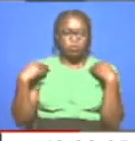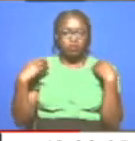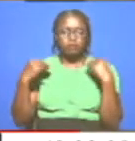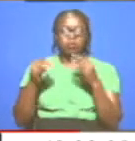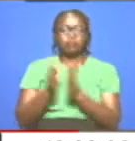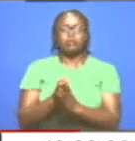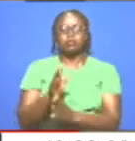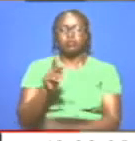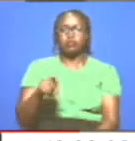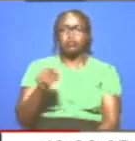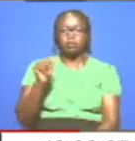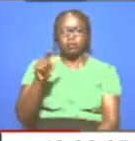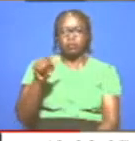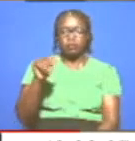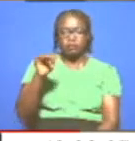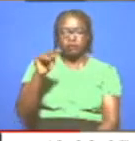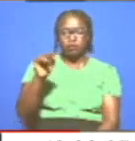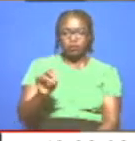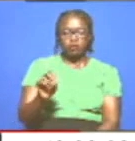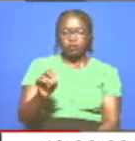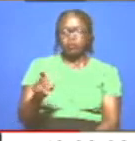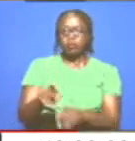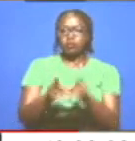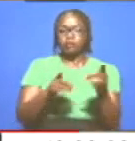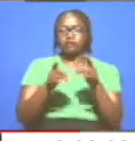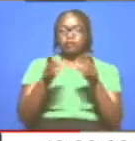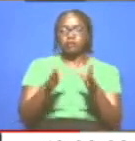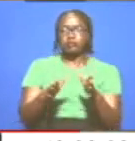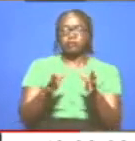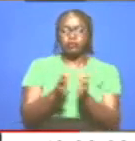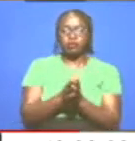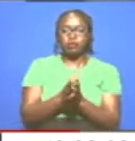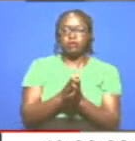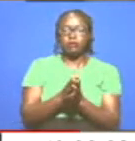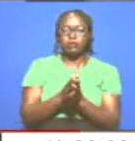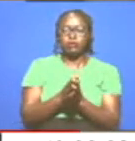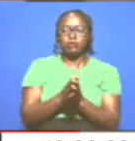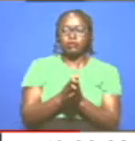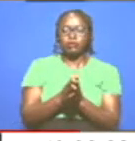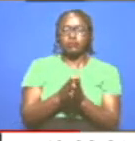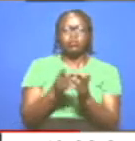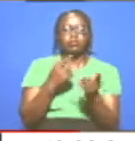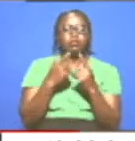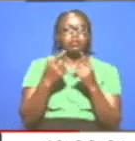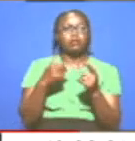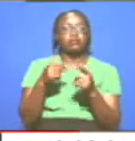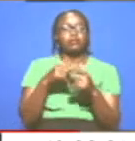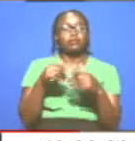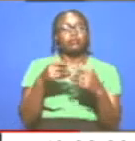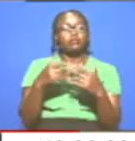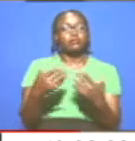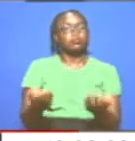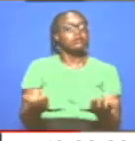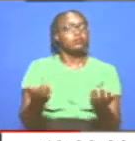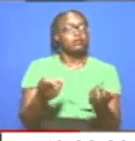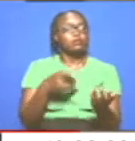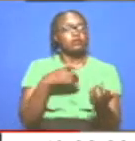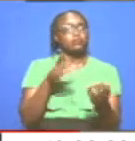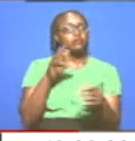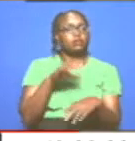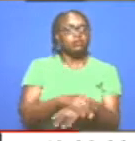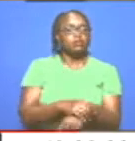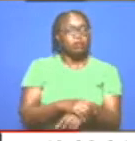director of women's cricket. And Chairman, you are, you know, telling us about how you're going to get